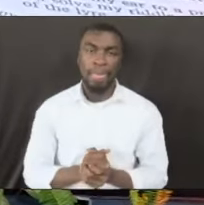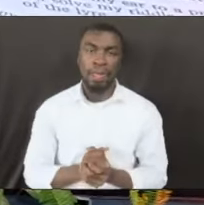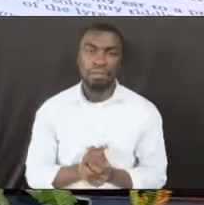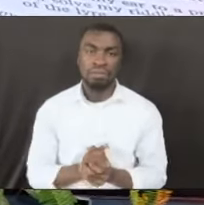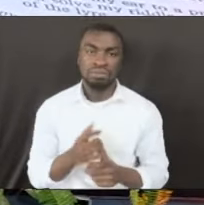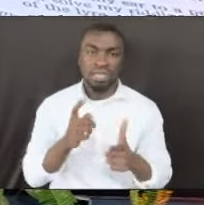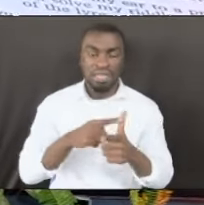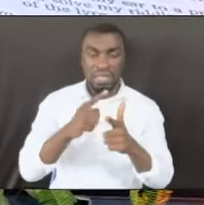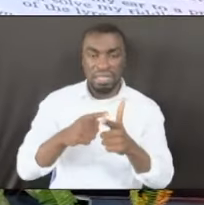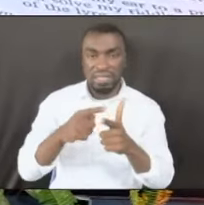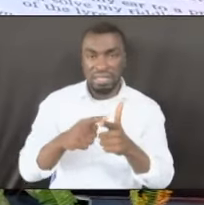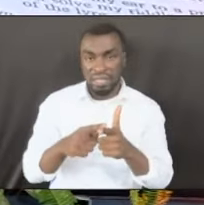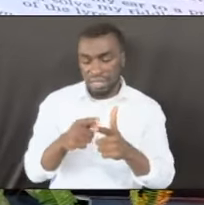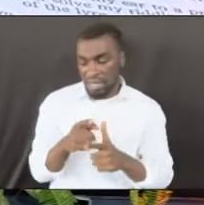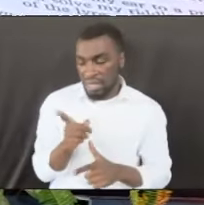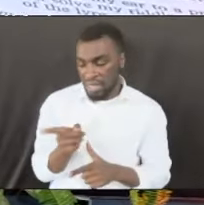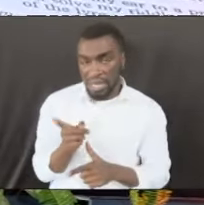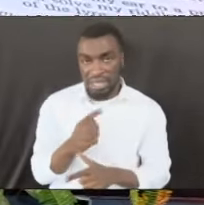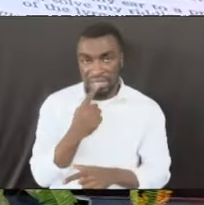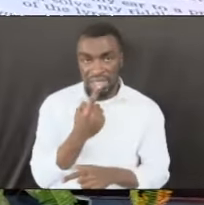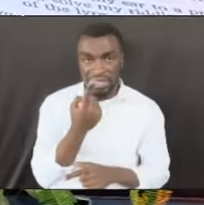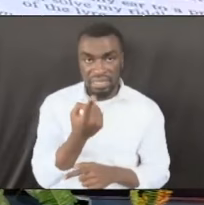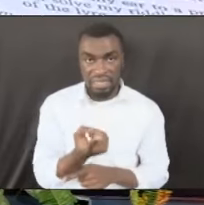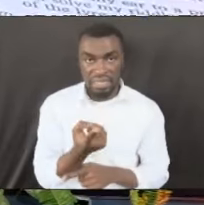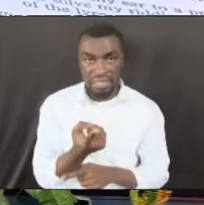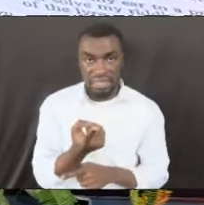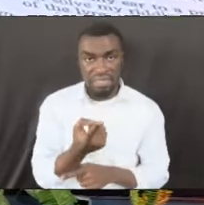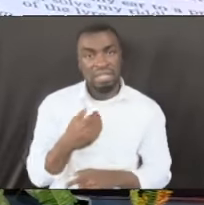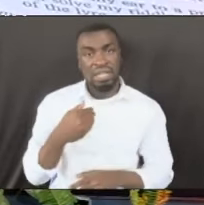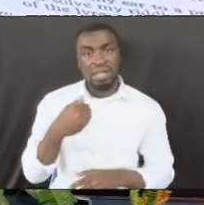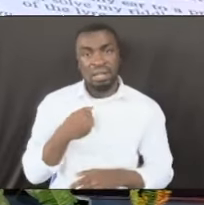Then she tells me she got a car.